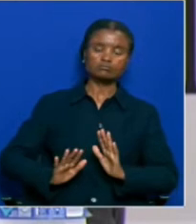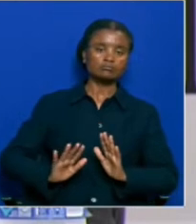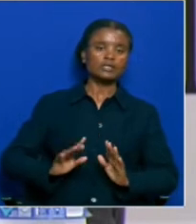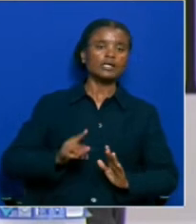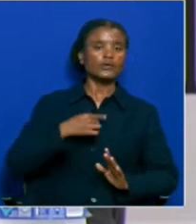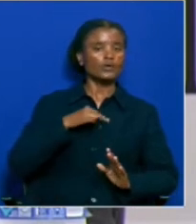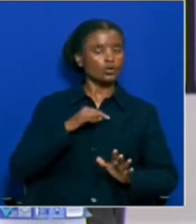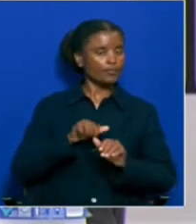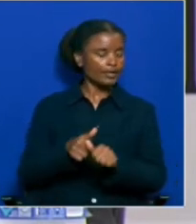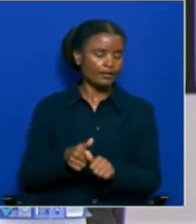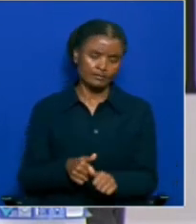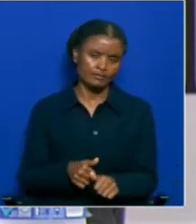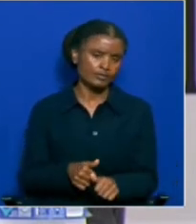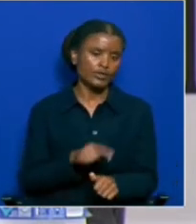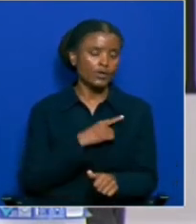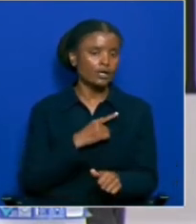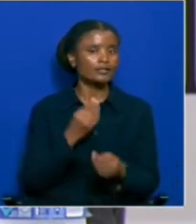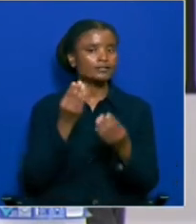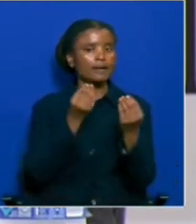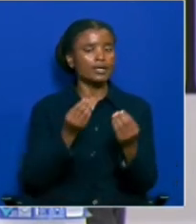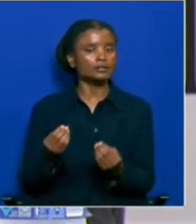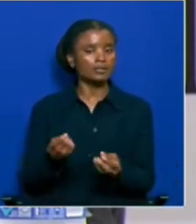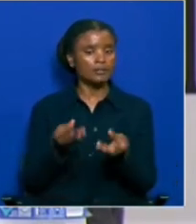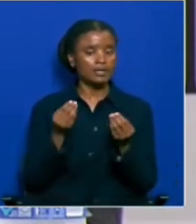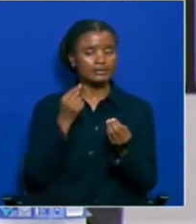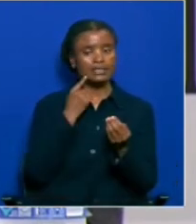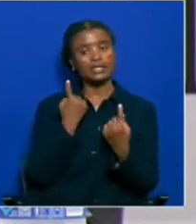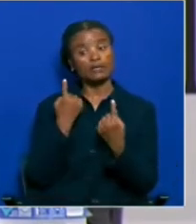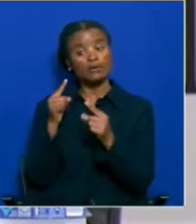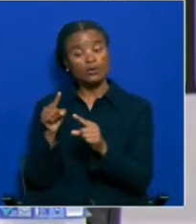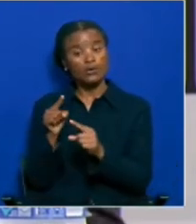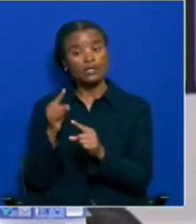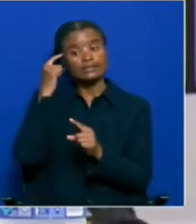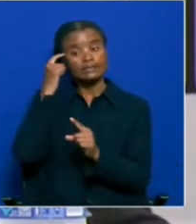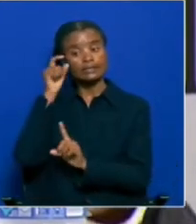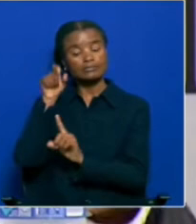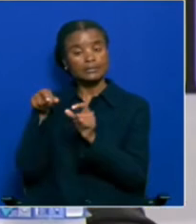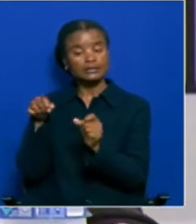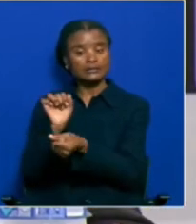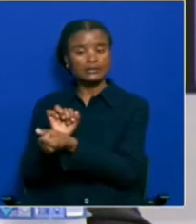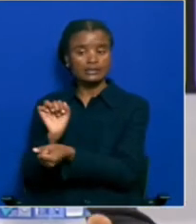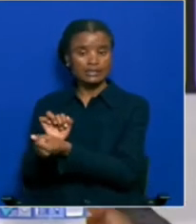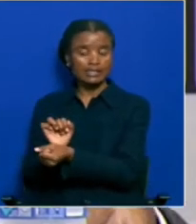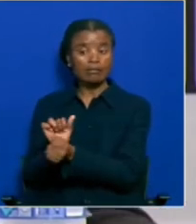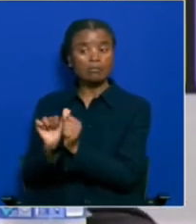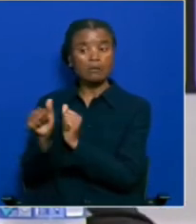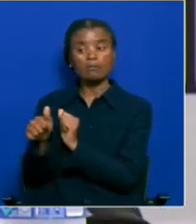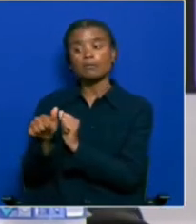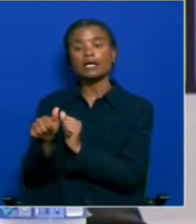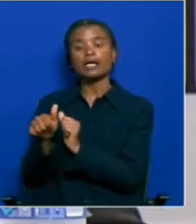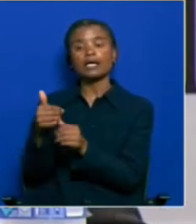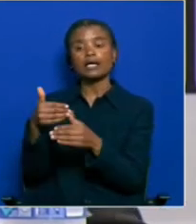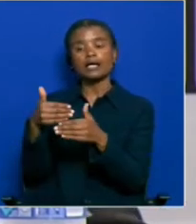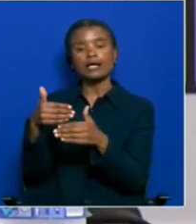states said we went in there and arrested the suspect that was running away from our jurisdiction, said we were able to apprehend. You ran ahead of me,